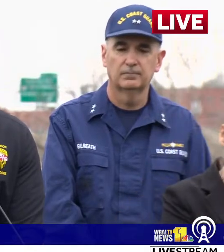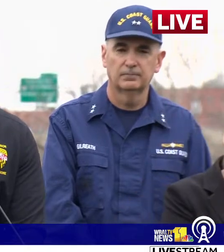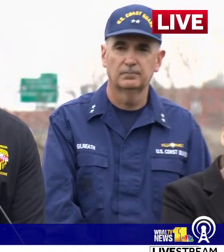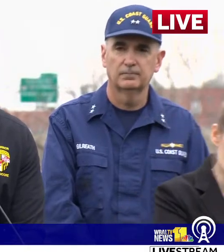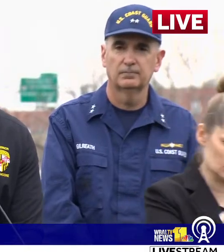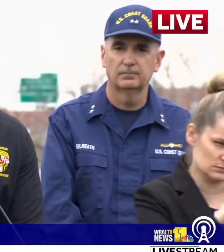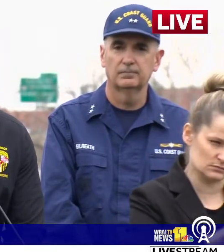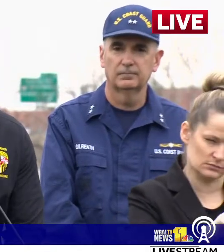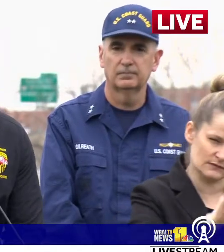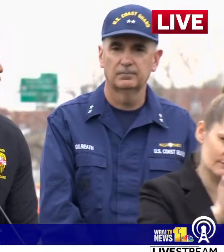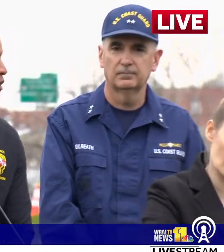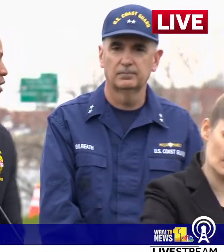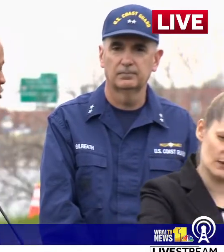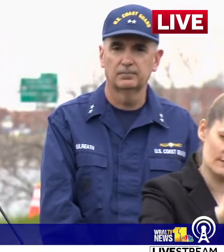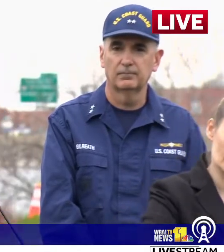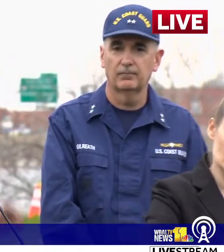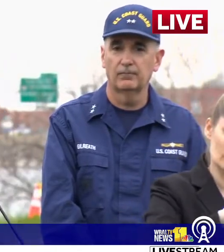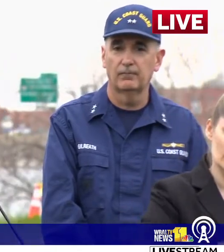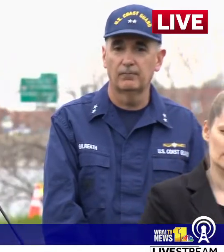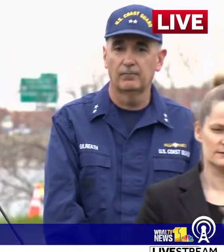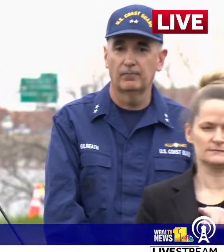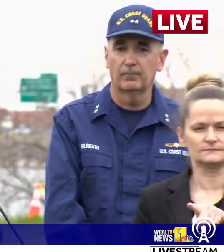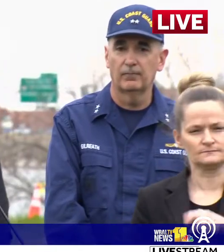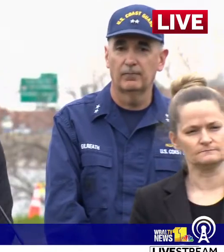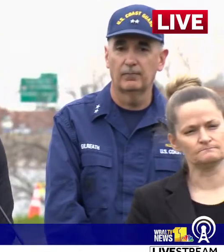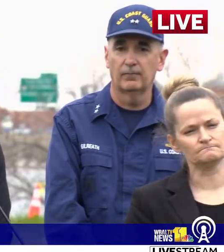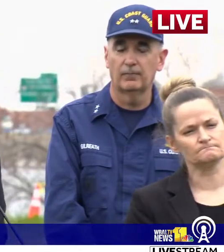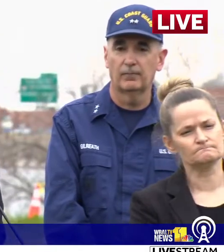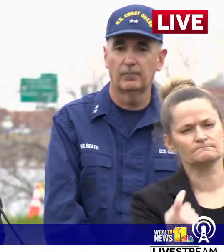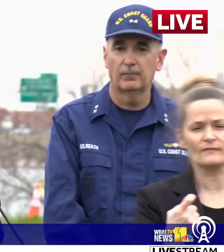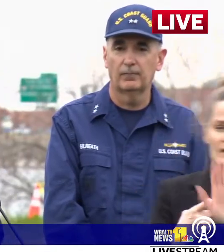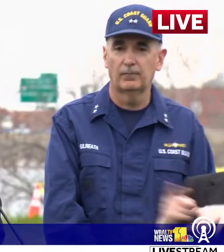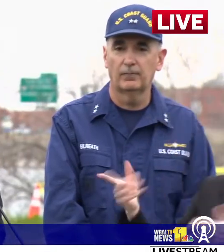that's going to have on the remainder of the mission.